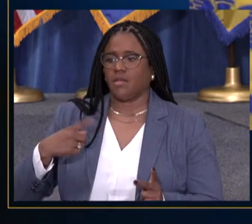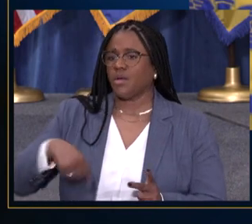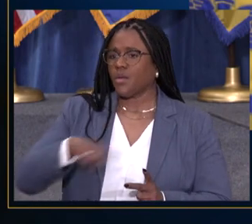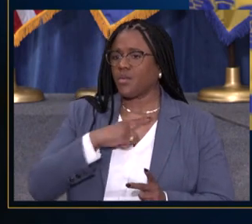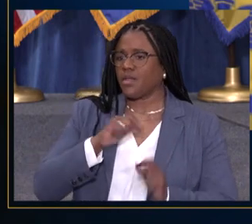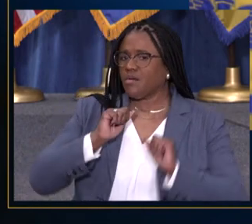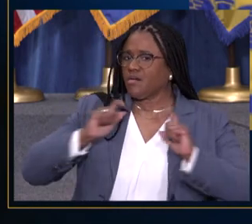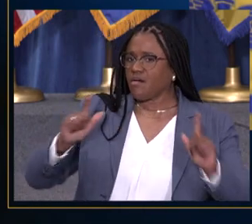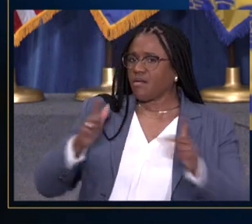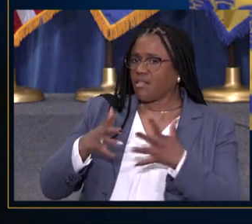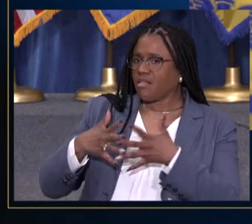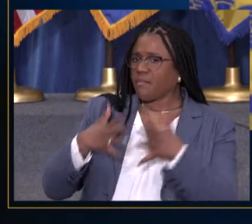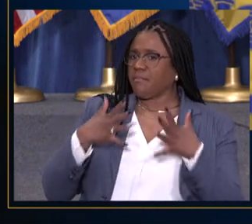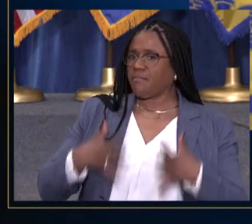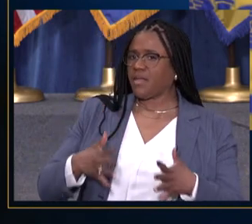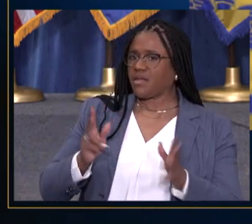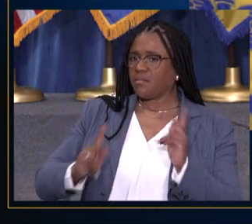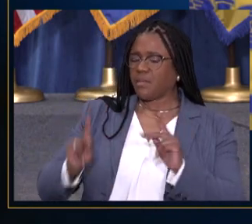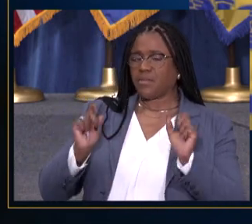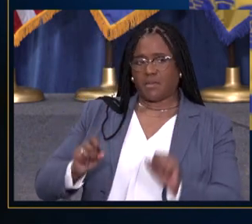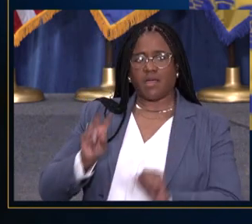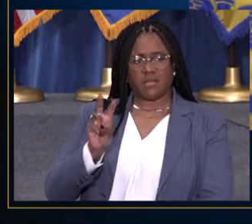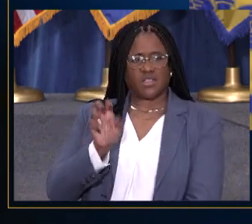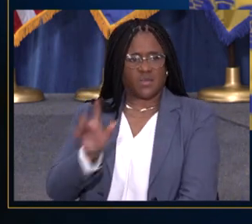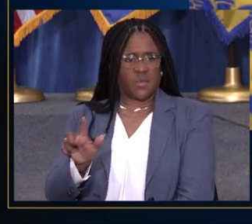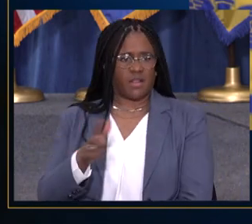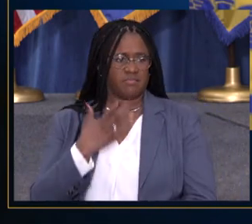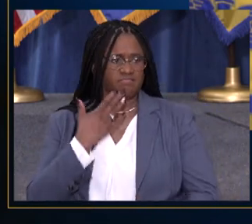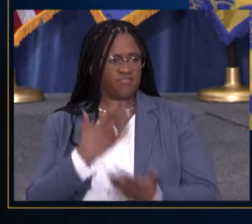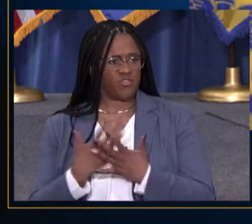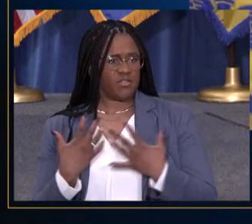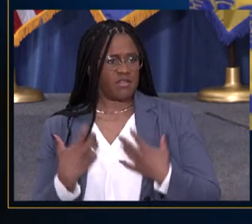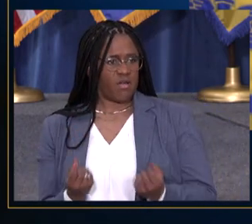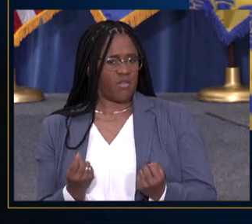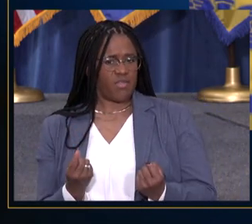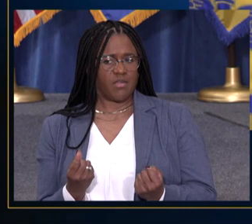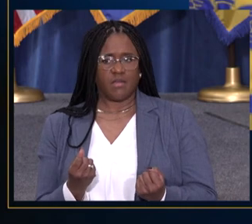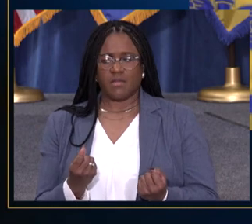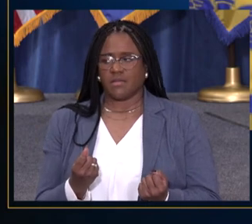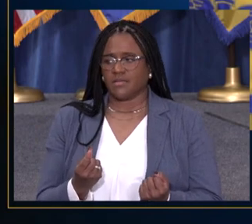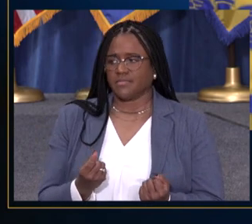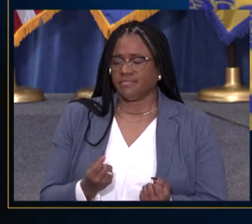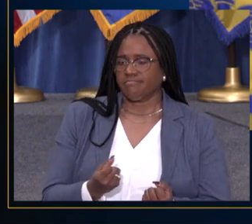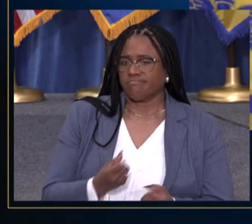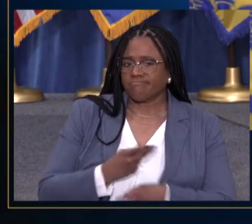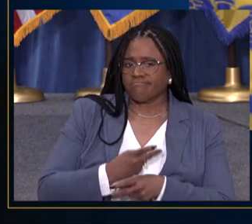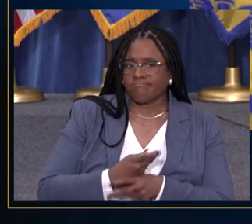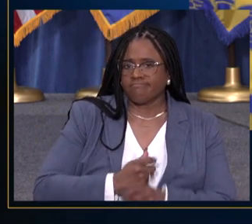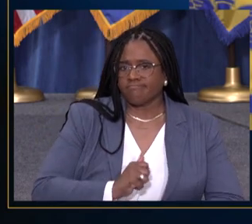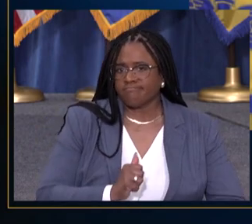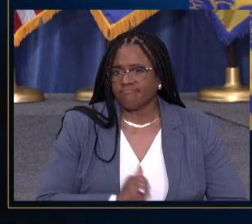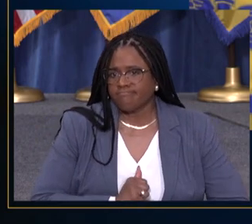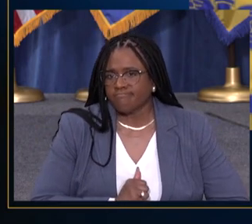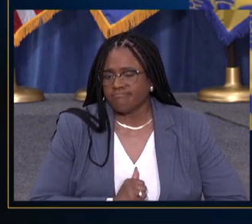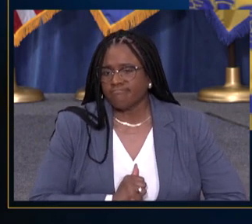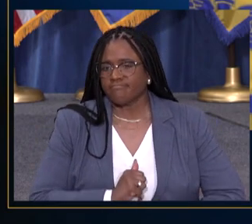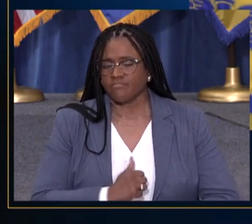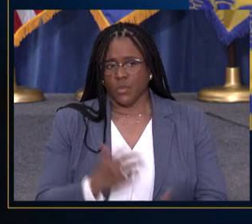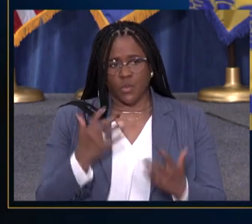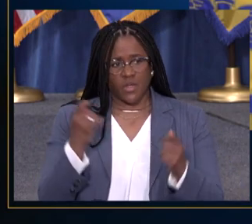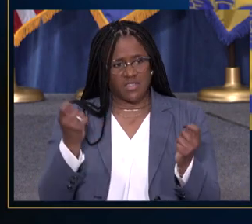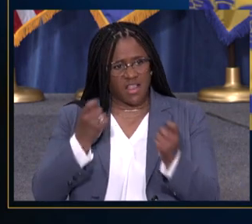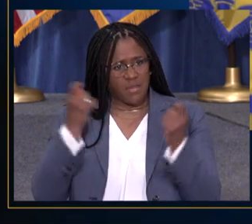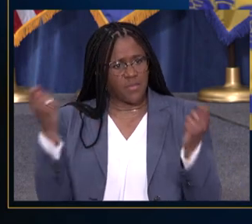all Americans, can be well and enjoy good health and well-being. We want to celebrate